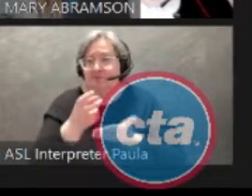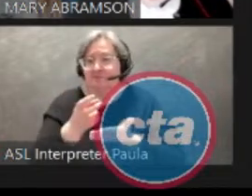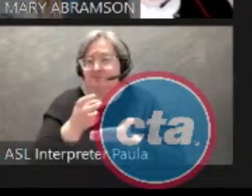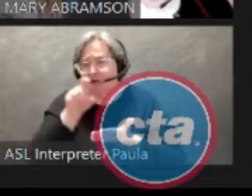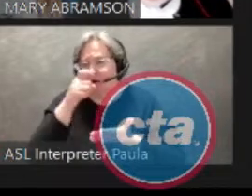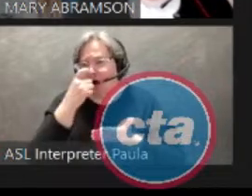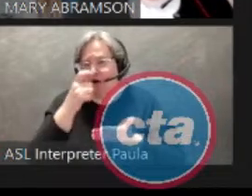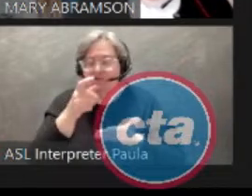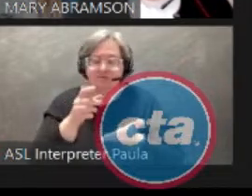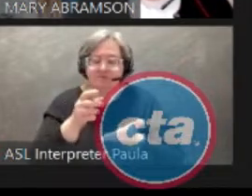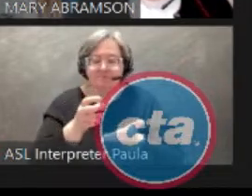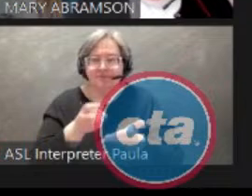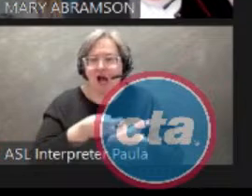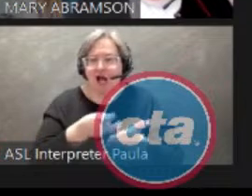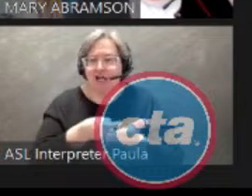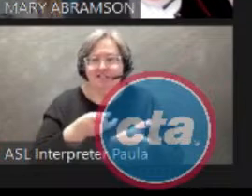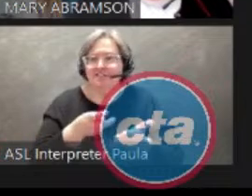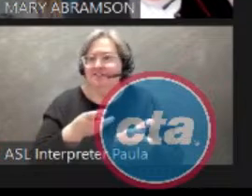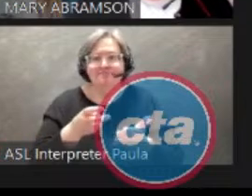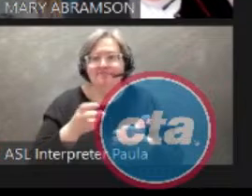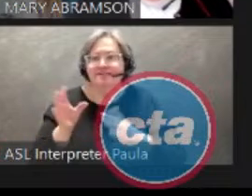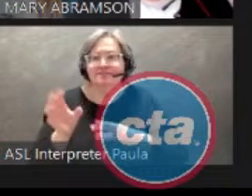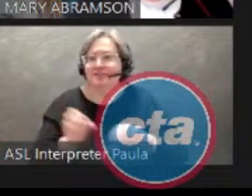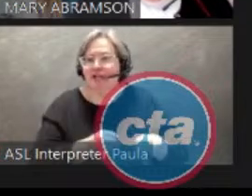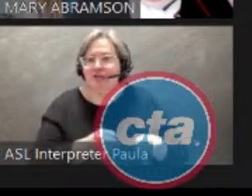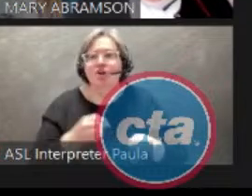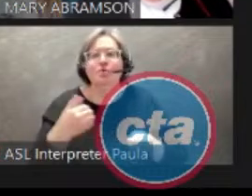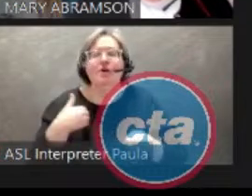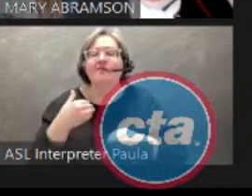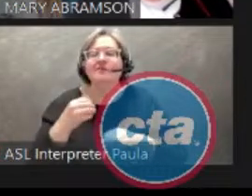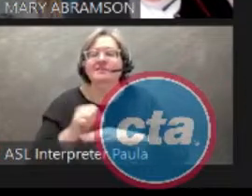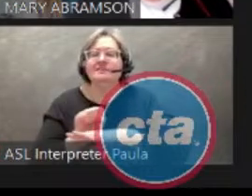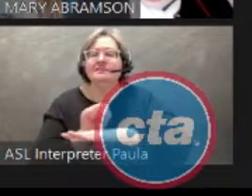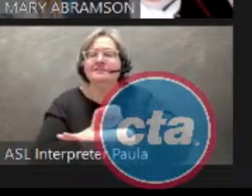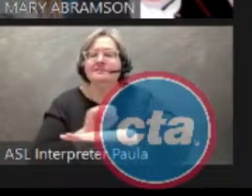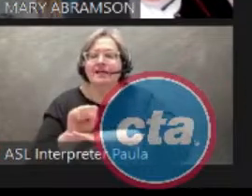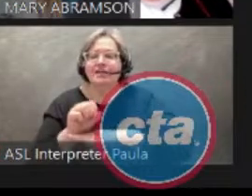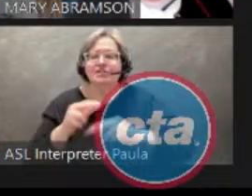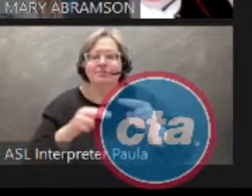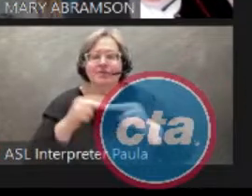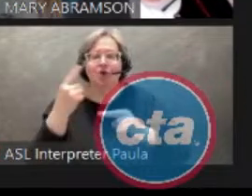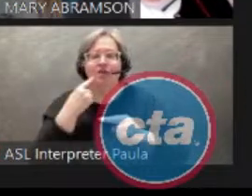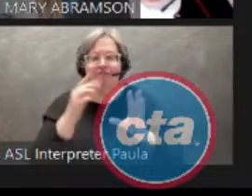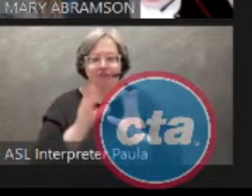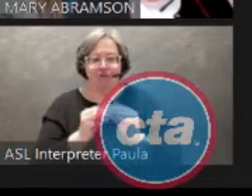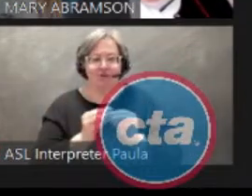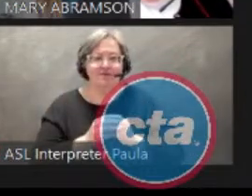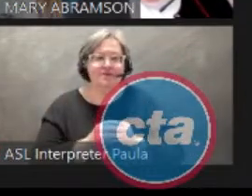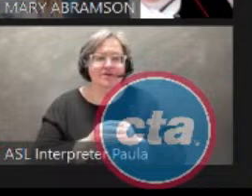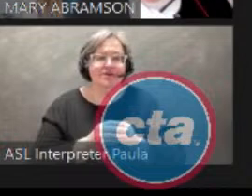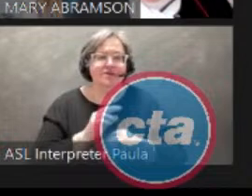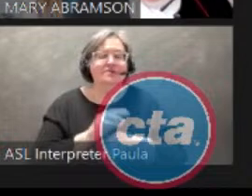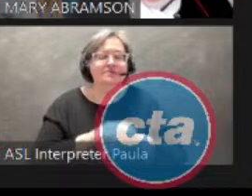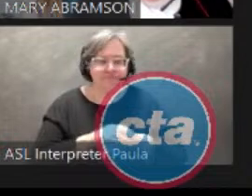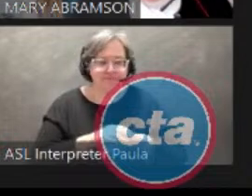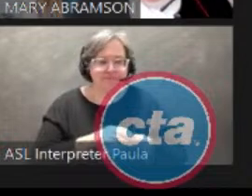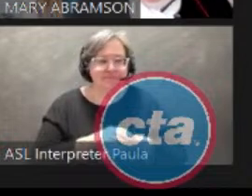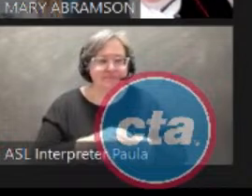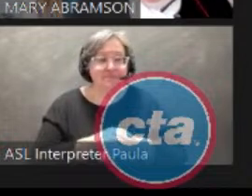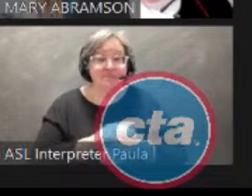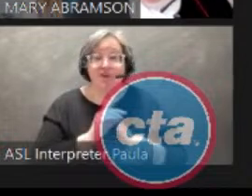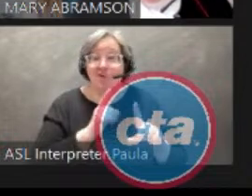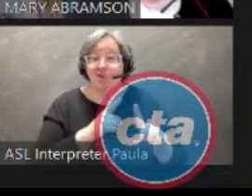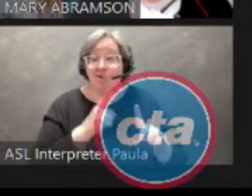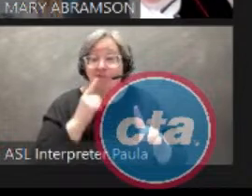be a stage, there will be all kinds of things that are built just for the convention. And then they will be, of course, ripped out. The goal of